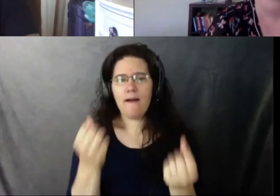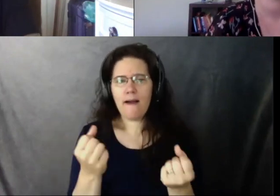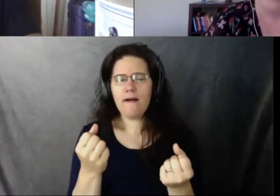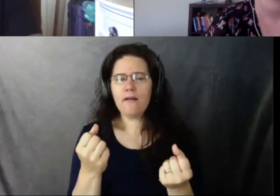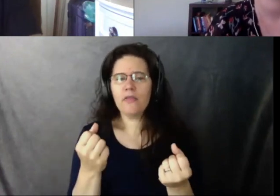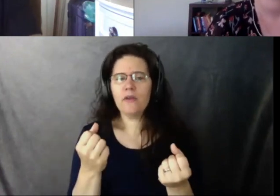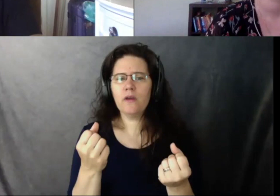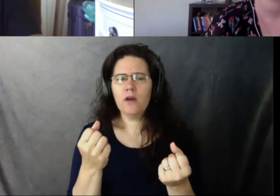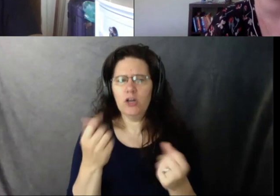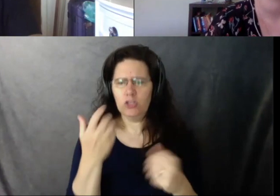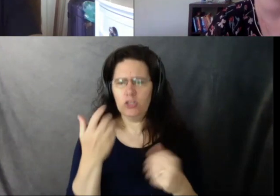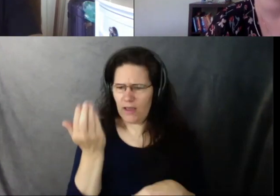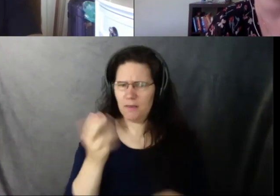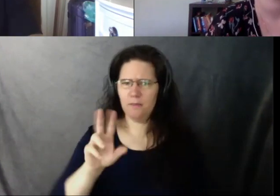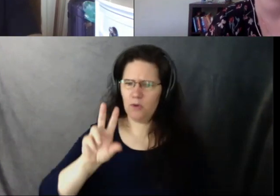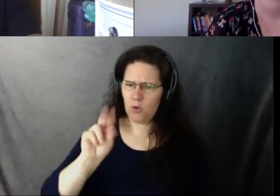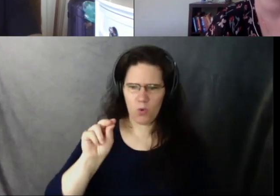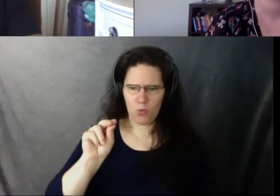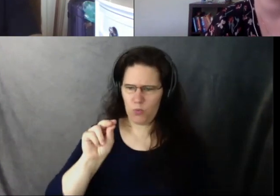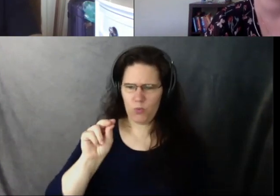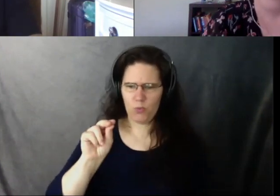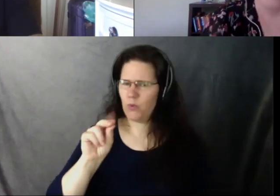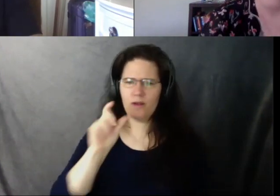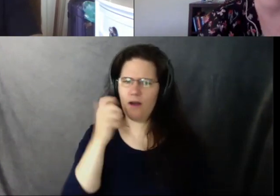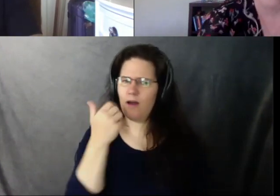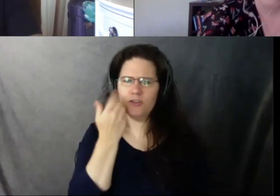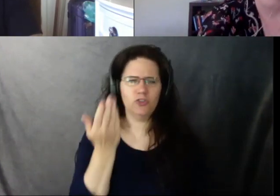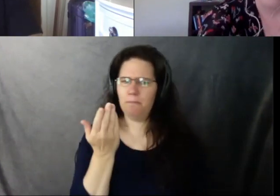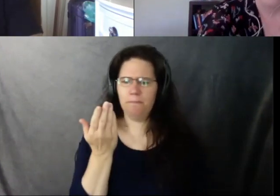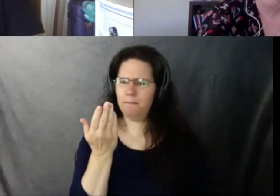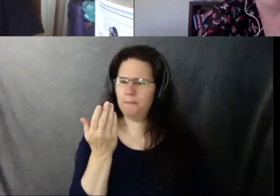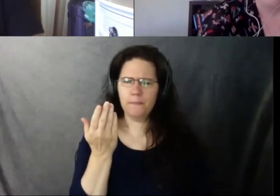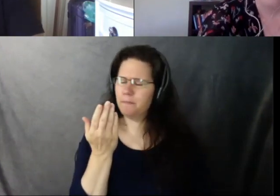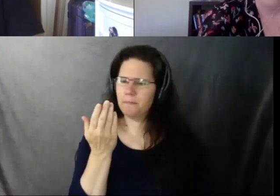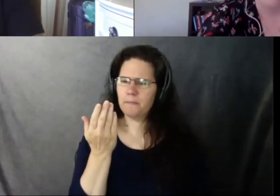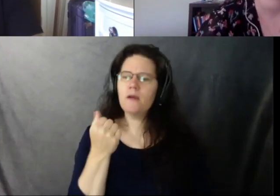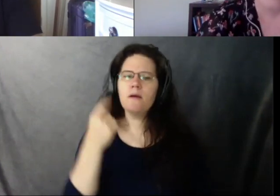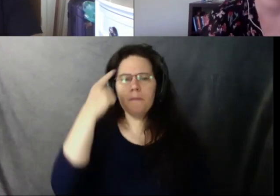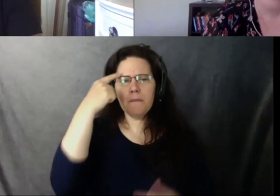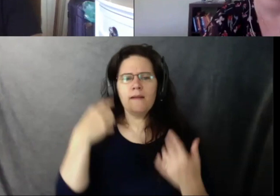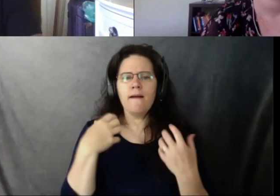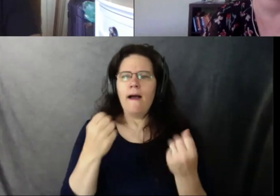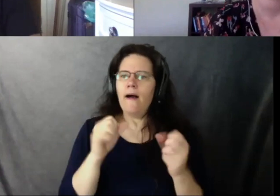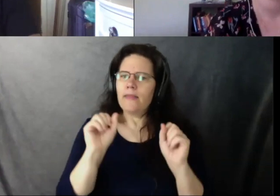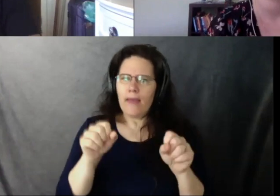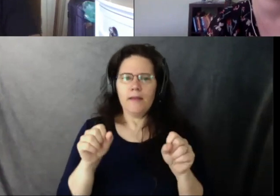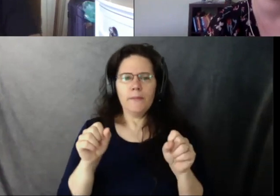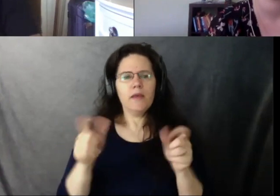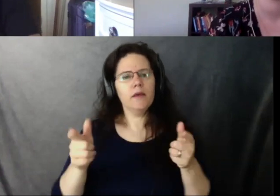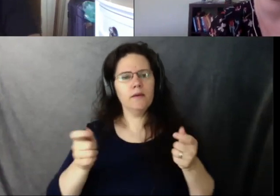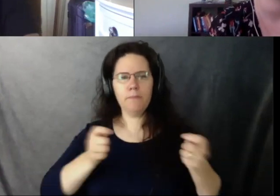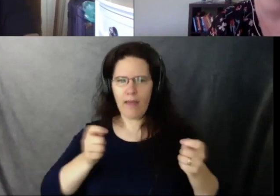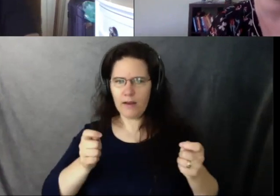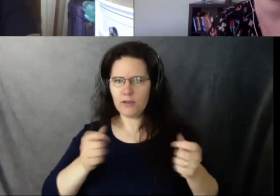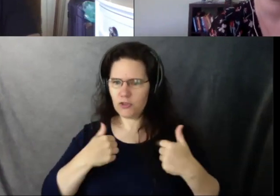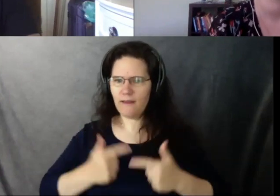shamed about or shameful of, but it's something that can be managed and lived